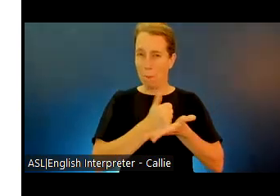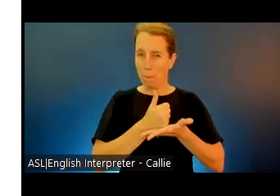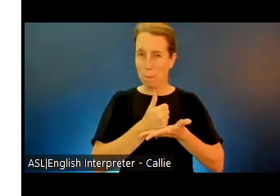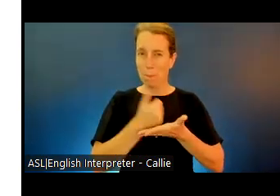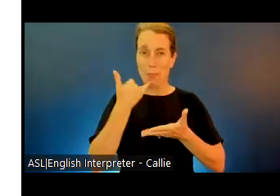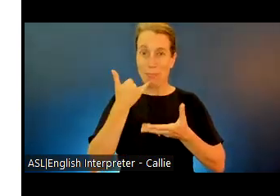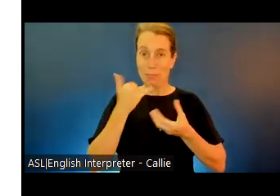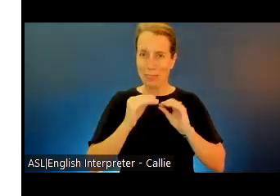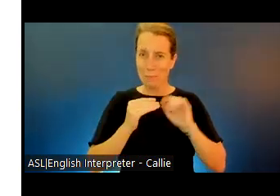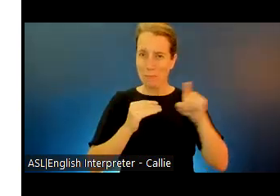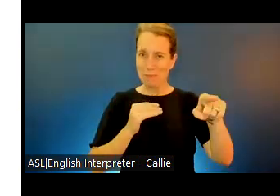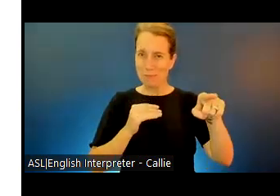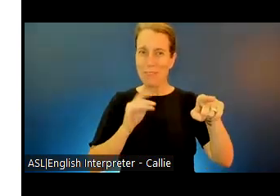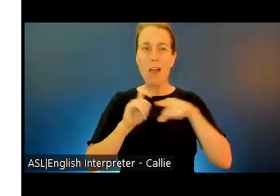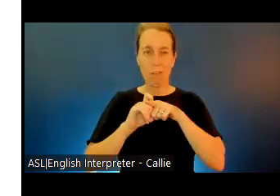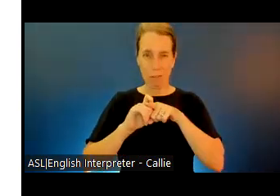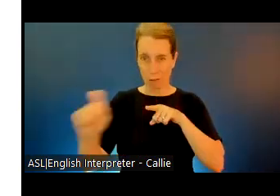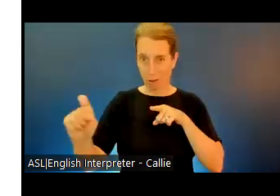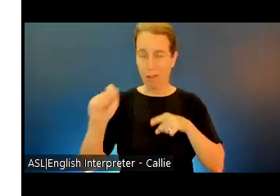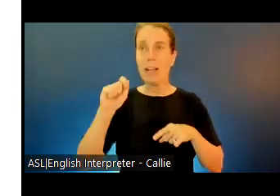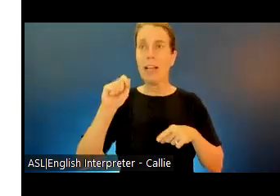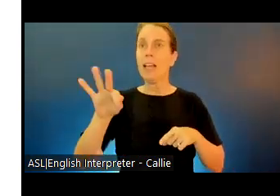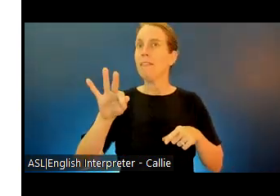that I mentioned before. If you ever have any questions about,